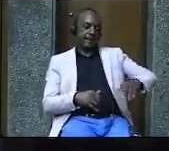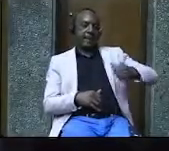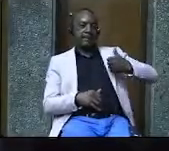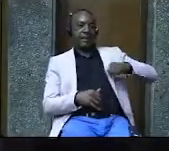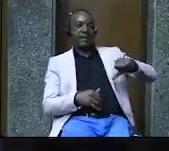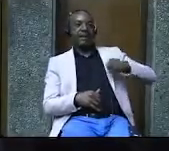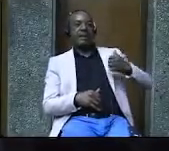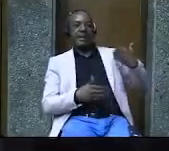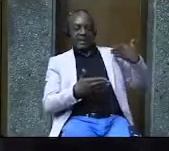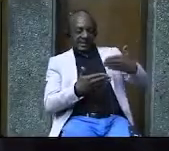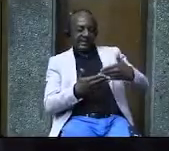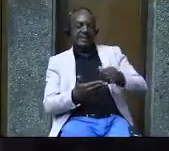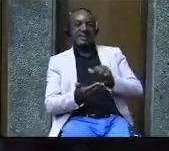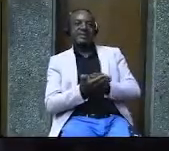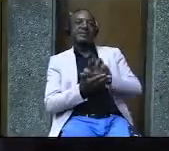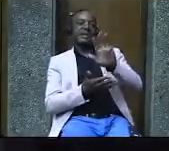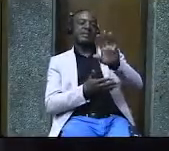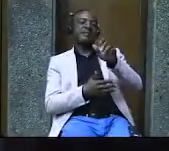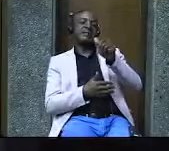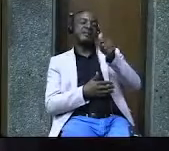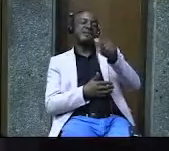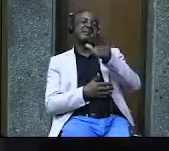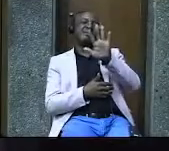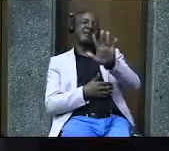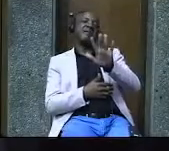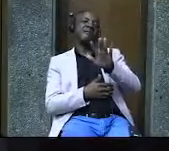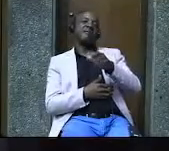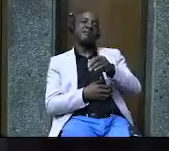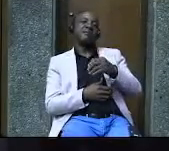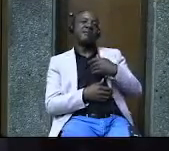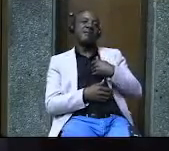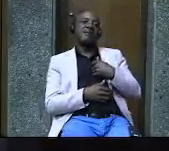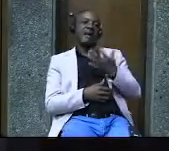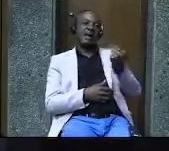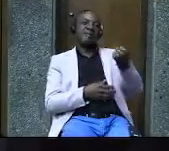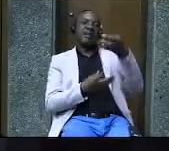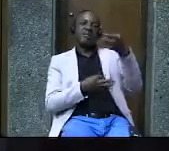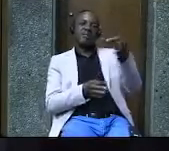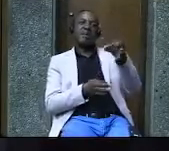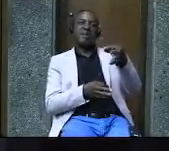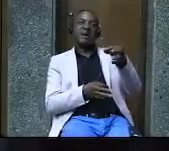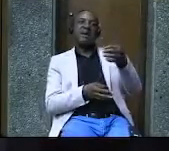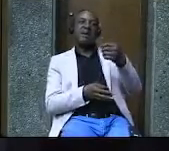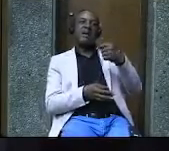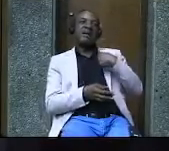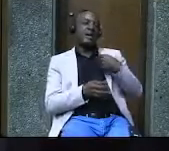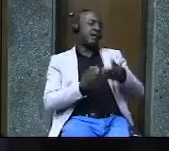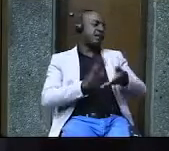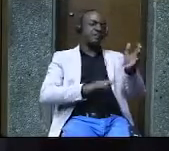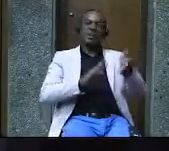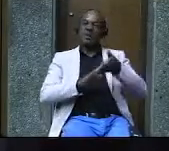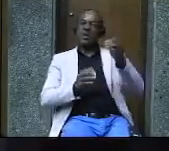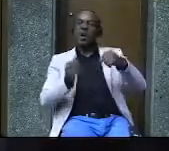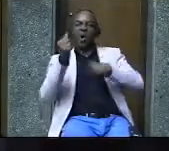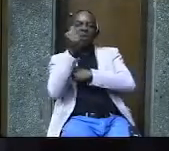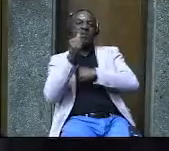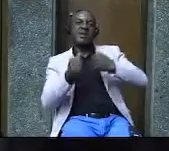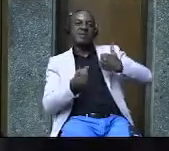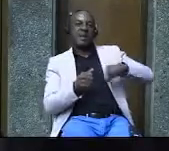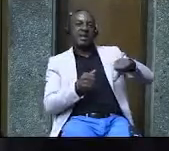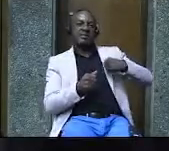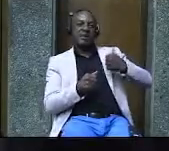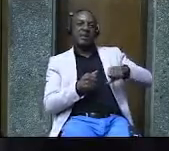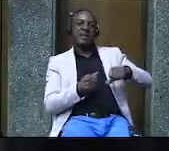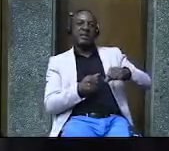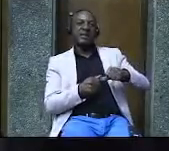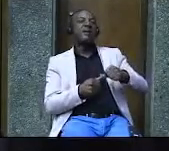From 1965 ke dula moo. Ke na le dipampiri tse ke mathileng diofisi tsa masepala kaofela. Ha hona